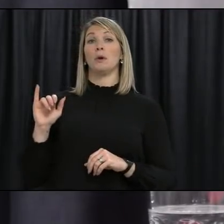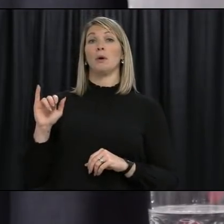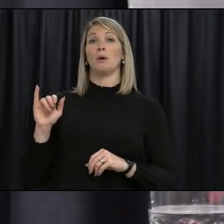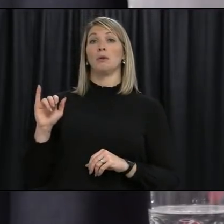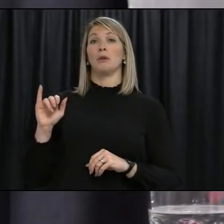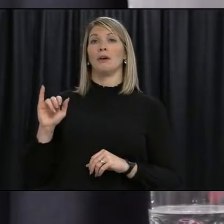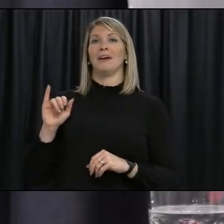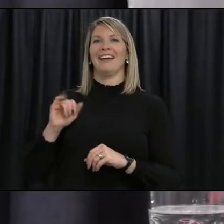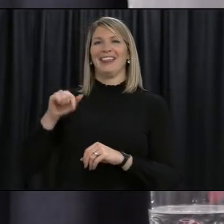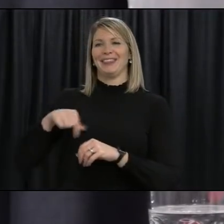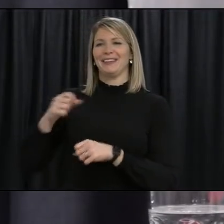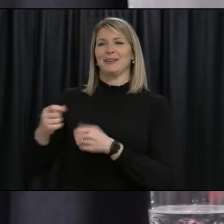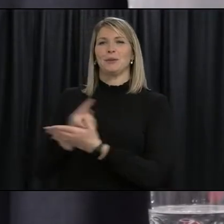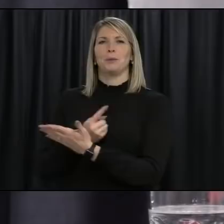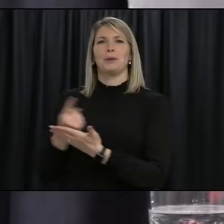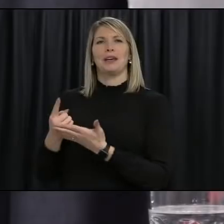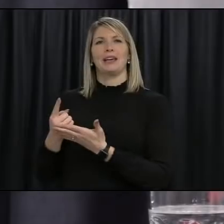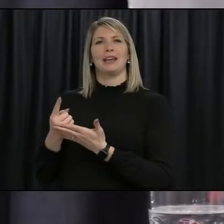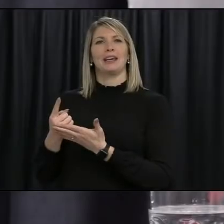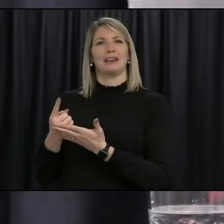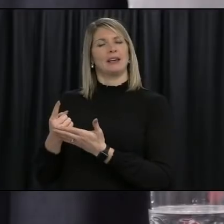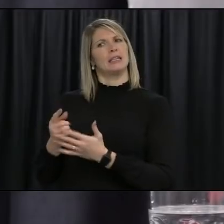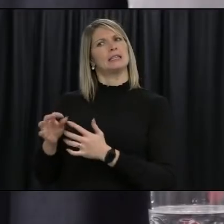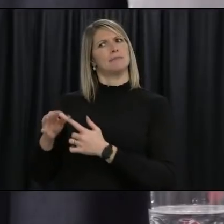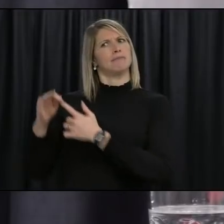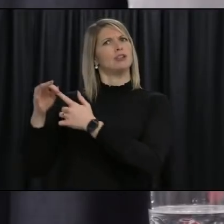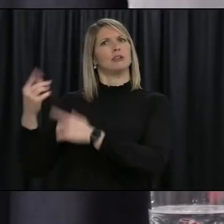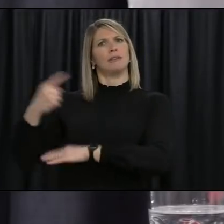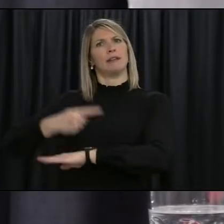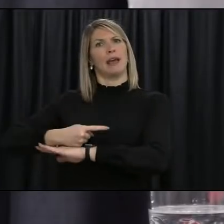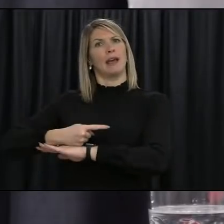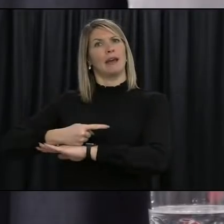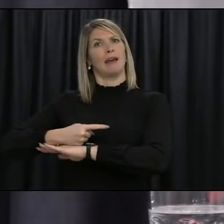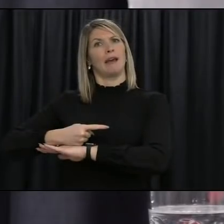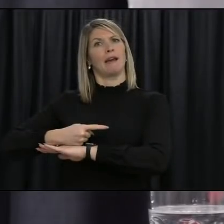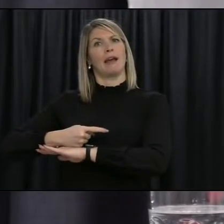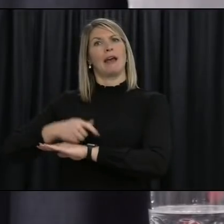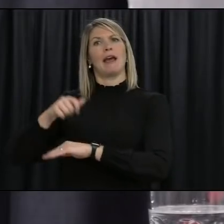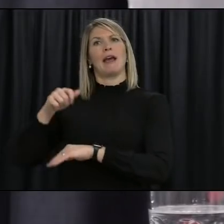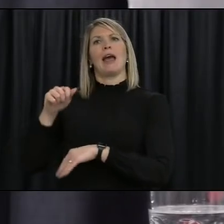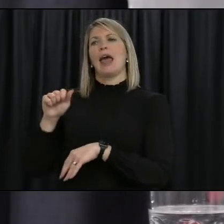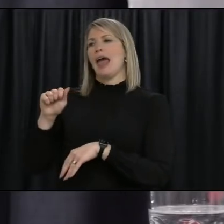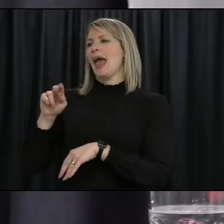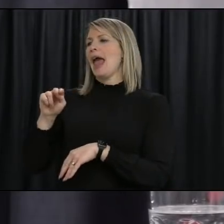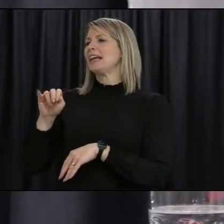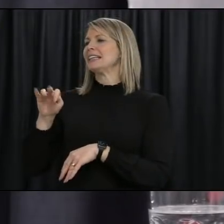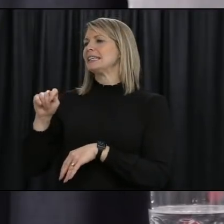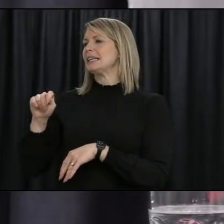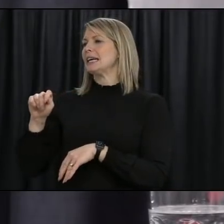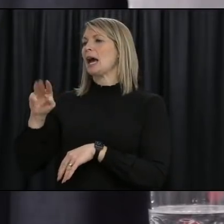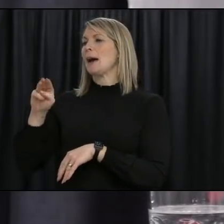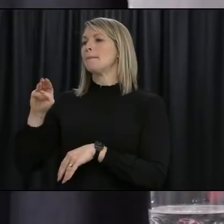Antimicrobial Stewardship Week. It sounds like a mouthful, but this province actually uses 2.5 times the prescription rate